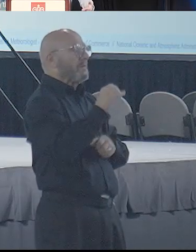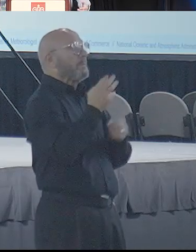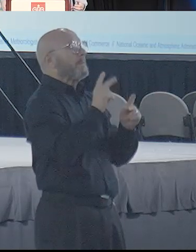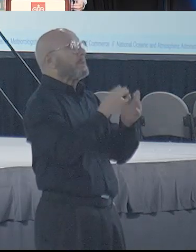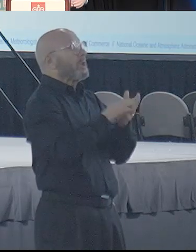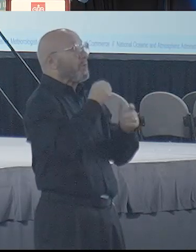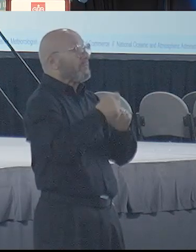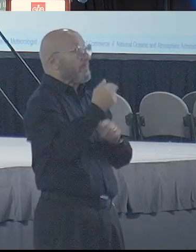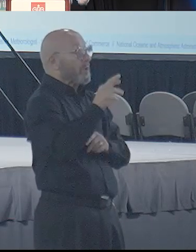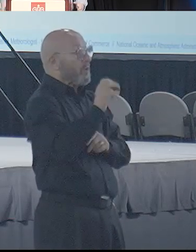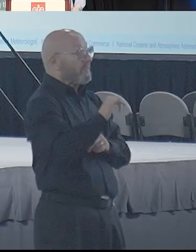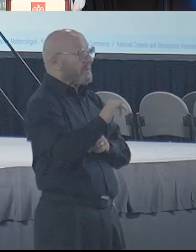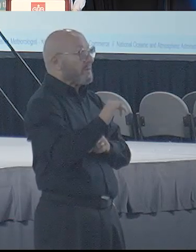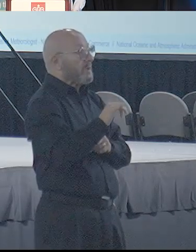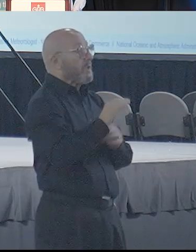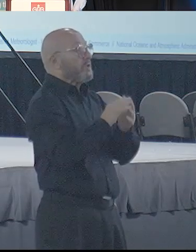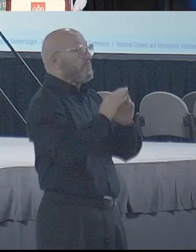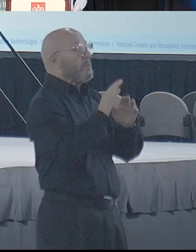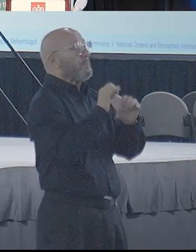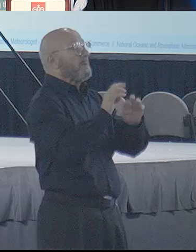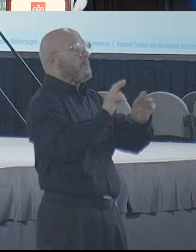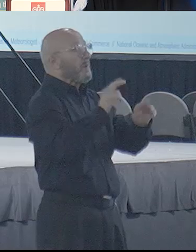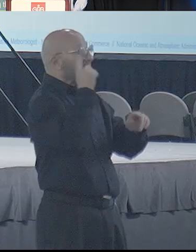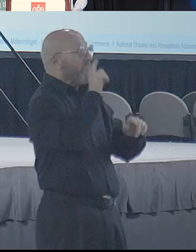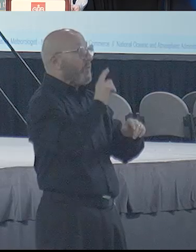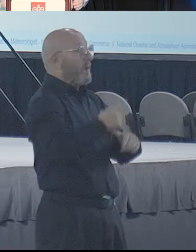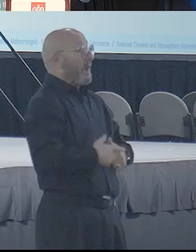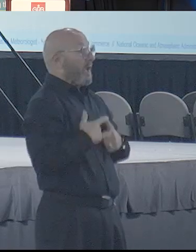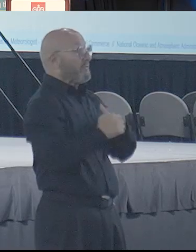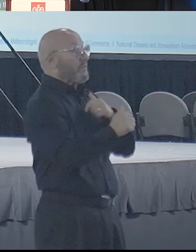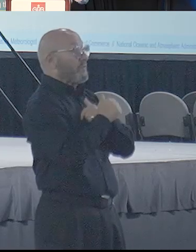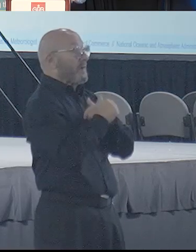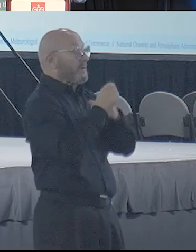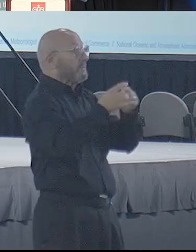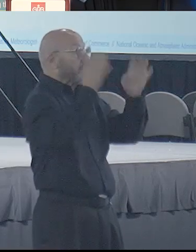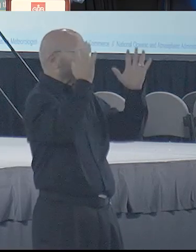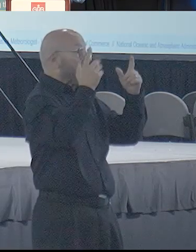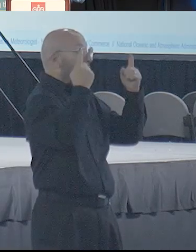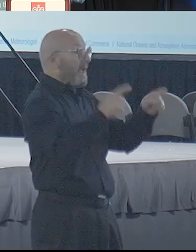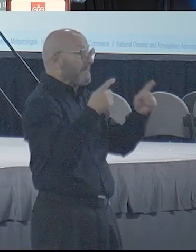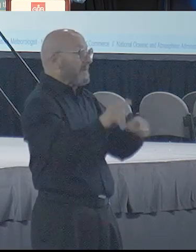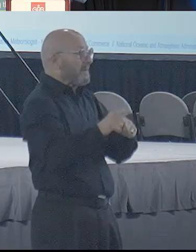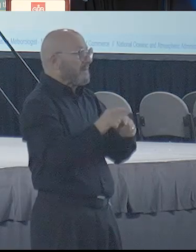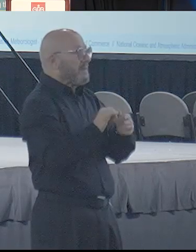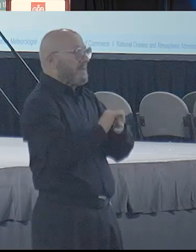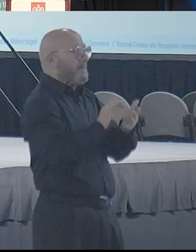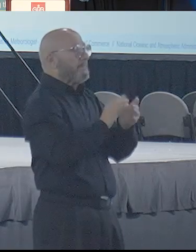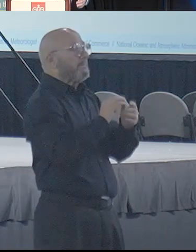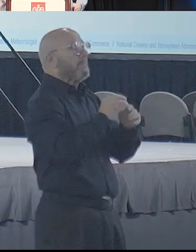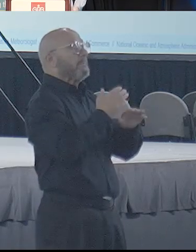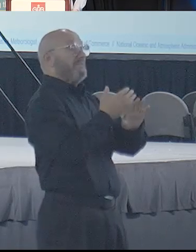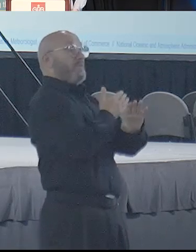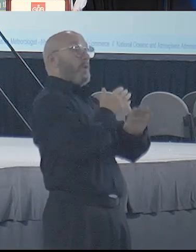Harvey, as communities need to prepare for catastrophic, life-threatening inland flooding well after the landfall. This message was being put out